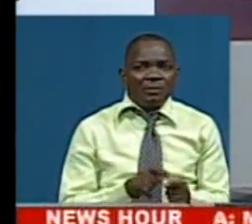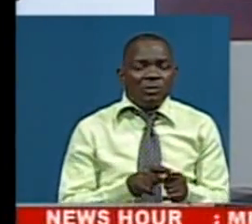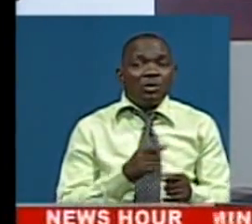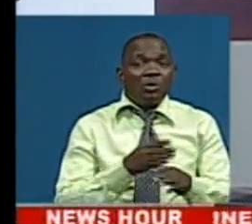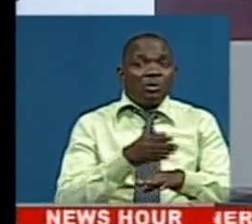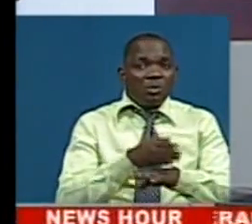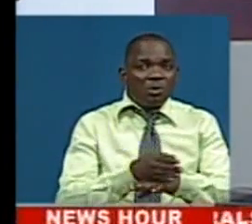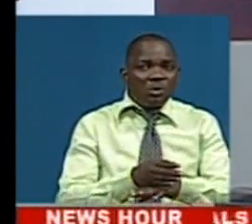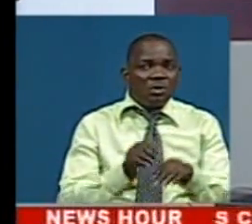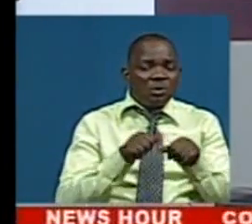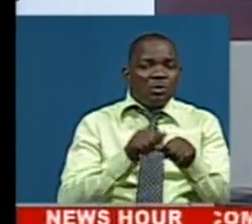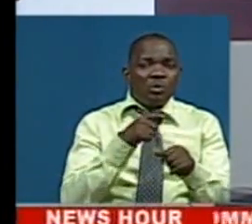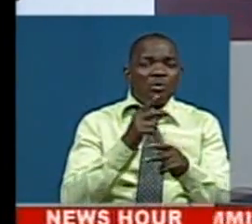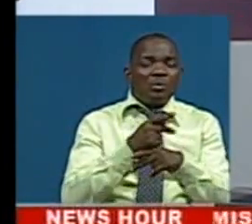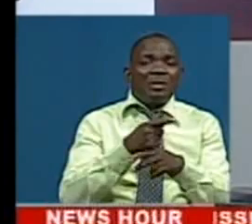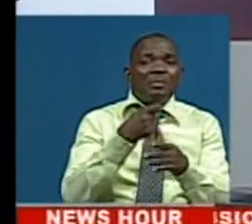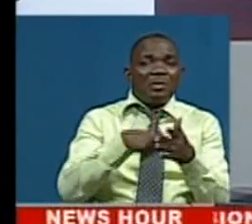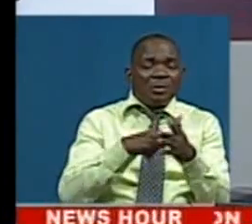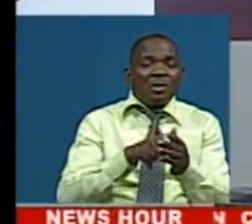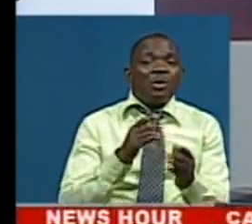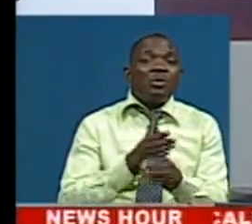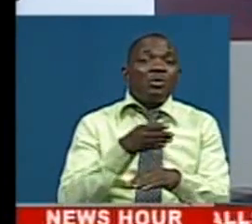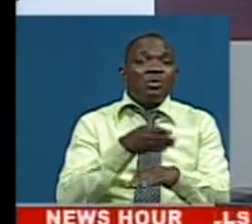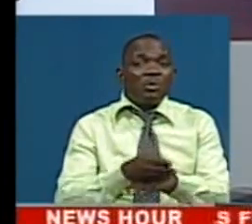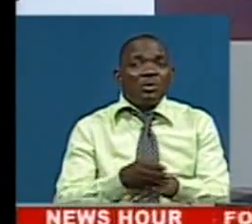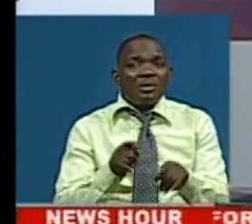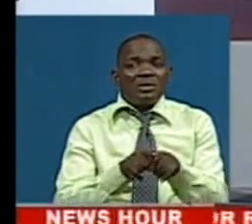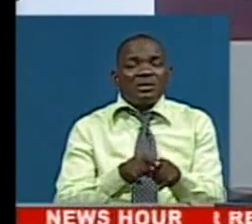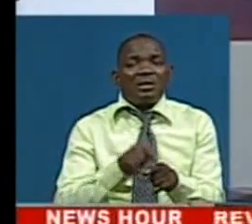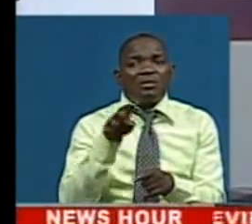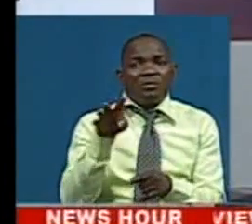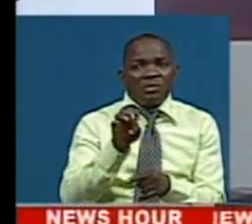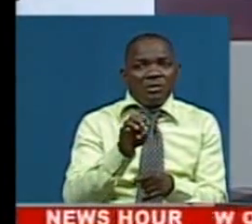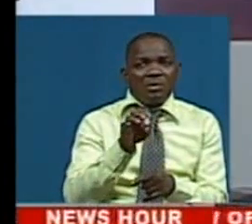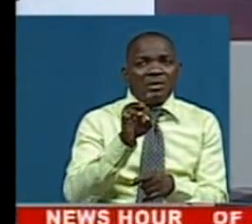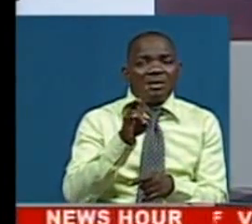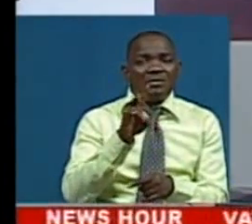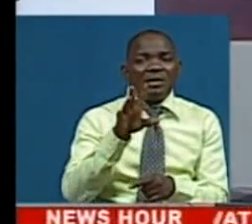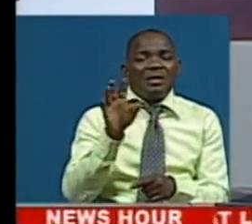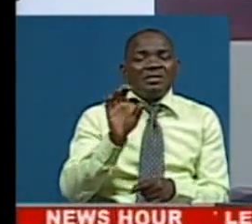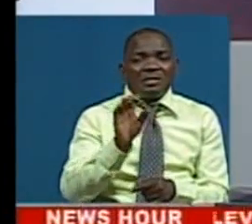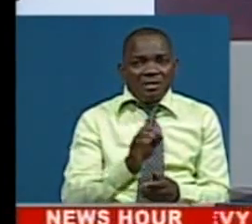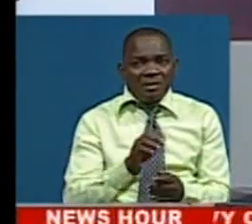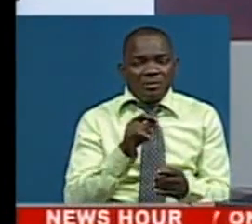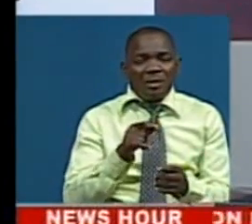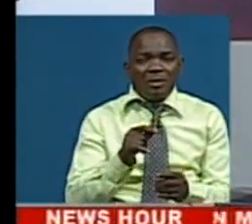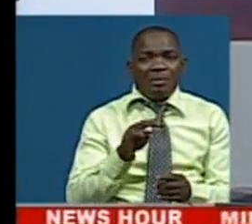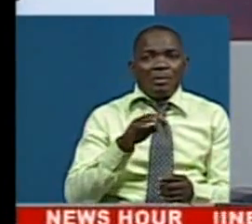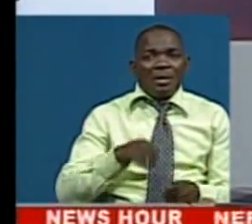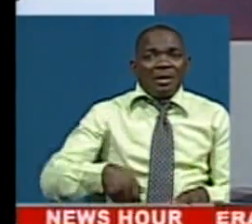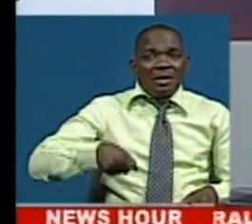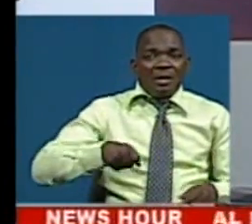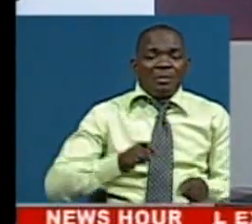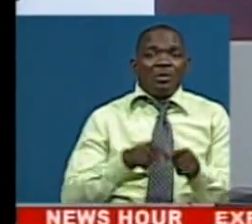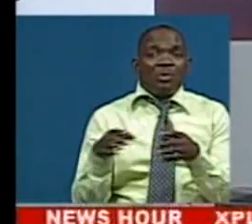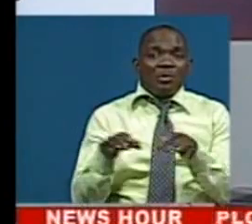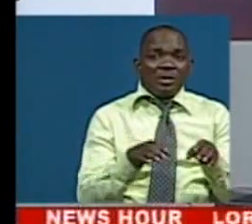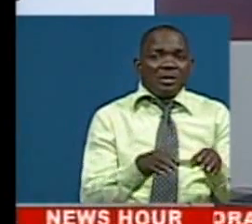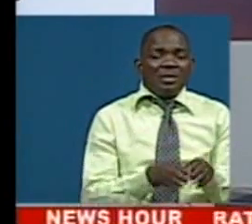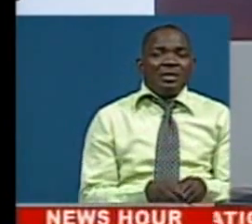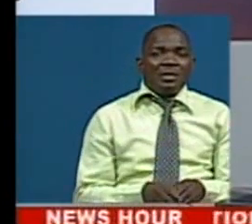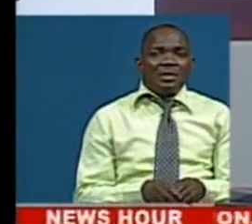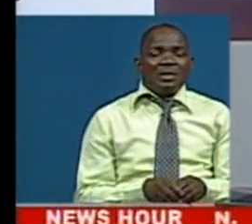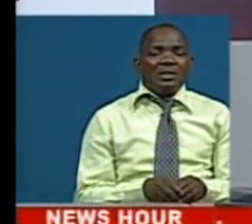cocoa, which maintains a producer price of cocoa at 475 cedis per bag. At a community and